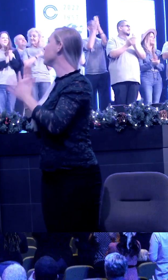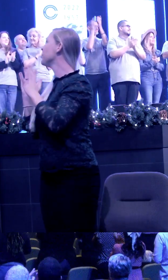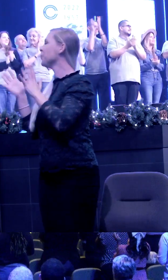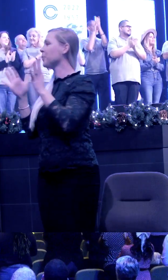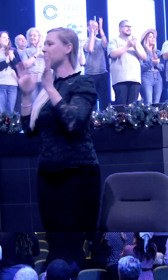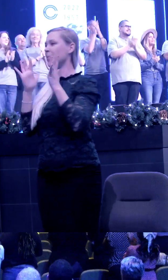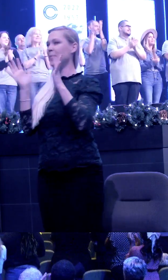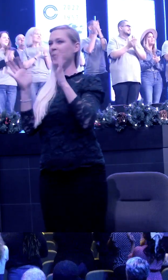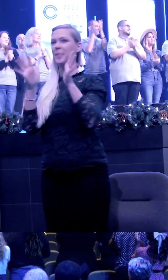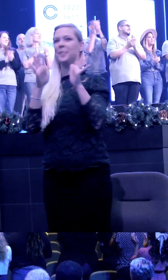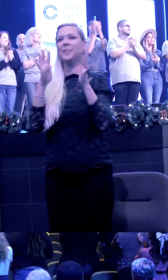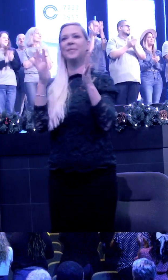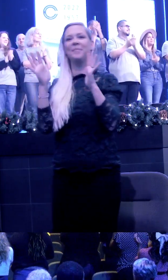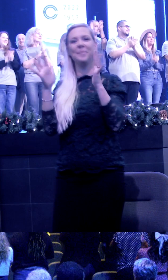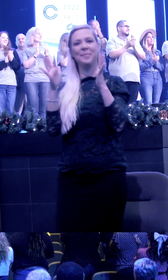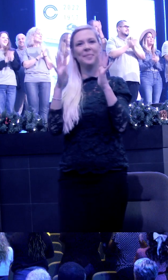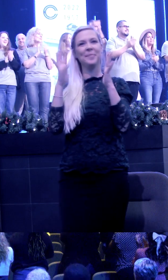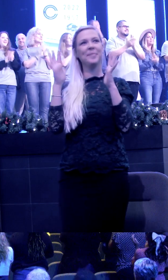Thank you.